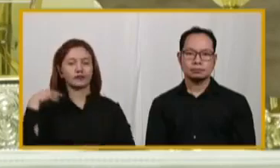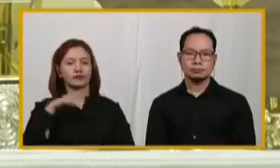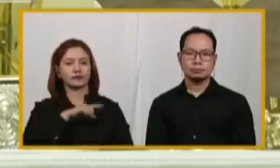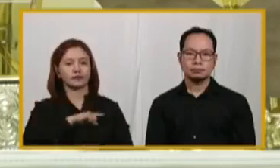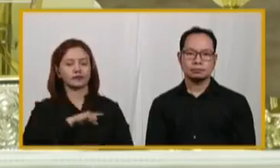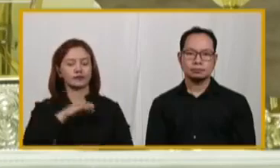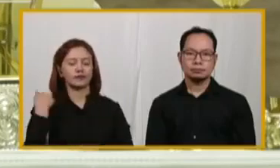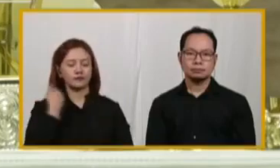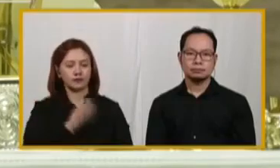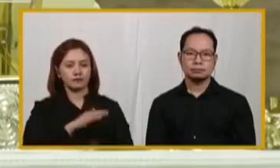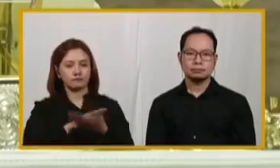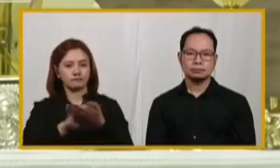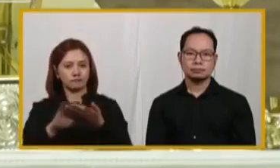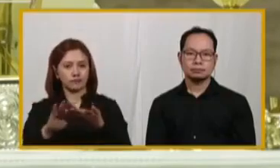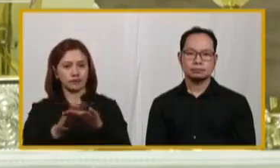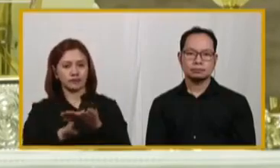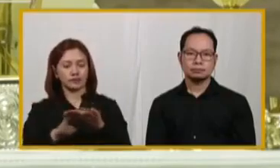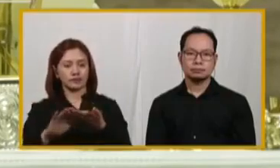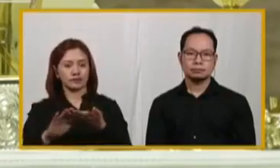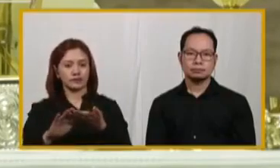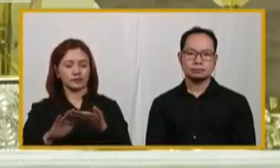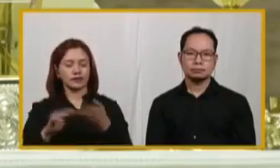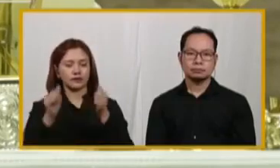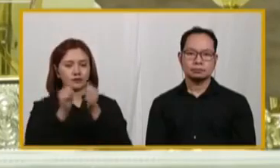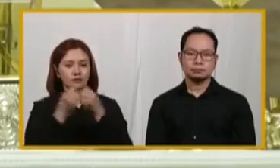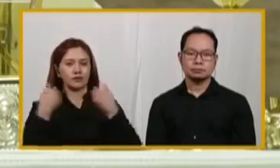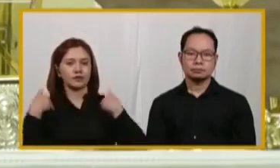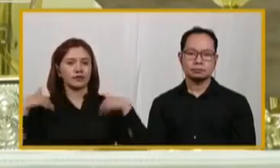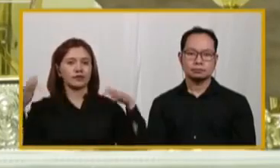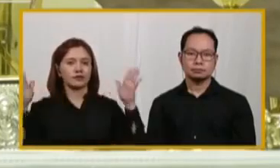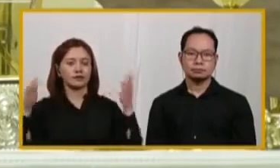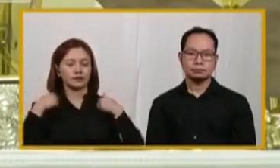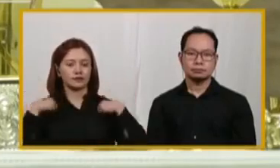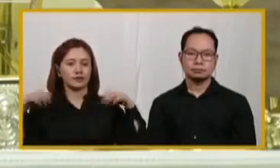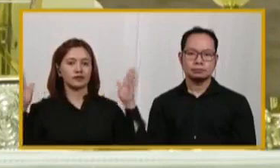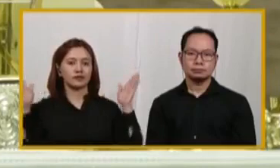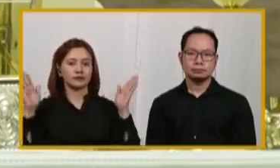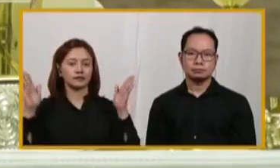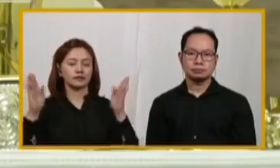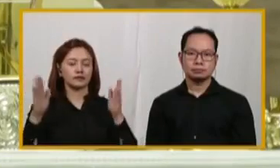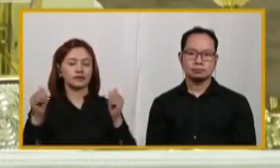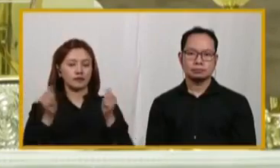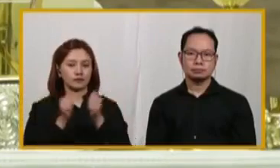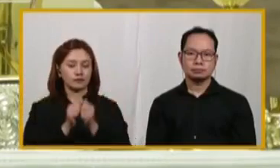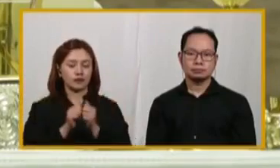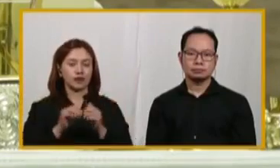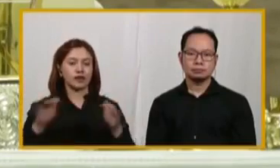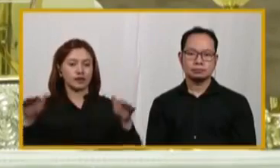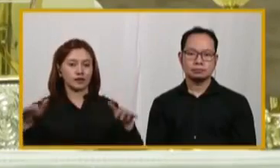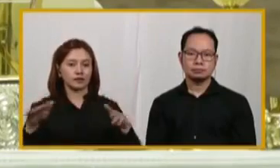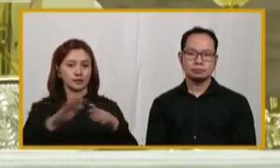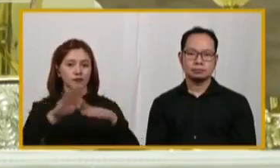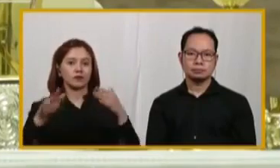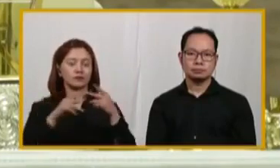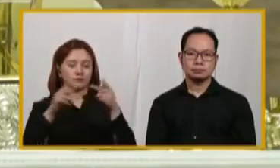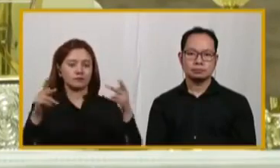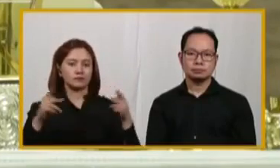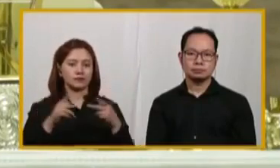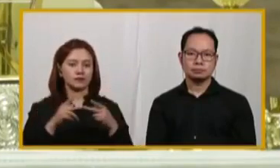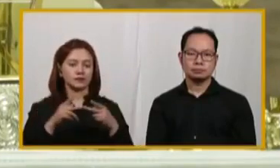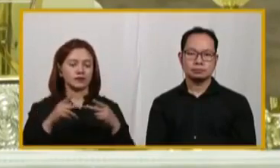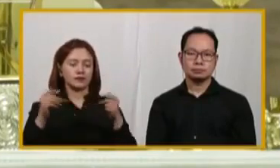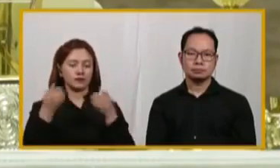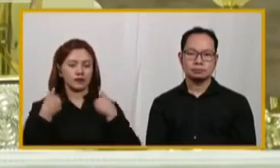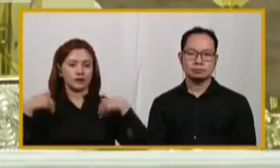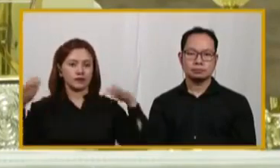are washed clean. And so with angels and archangels, with thrones and dominions, and with all the hosts